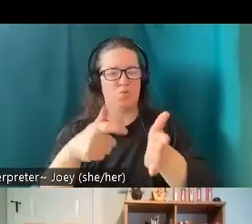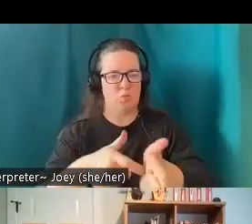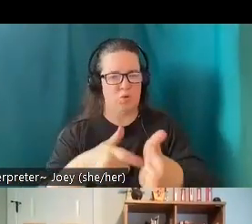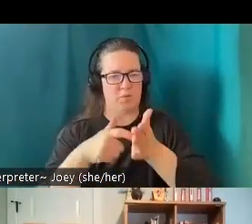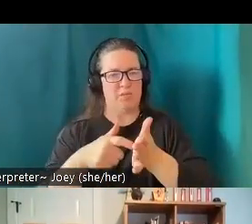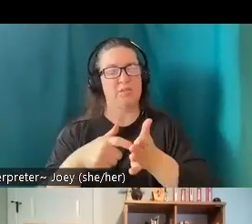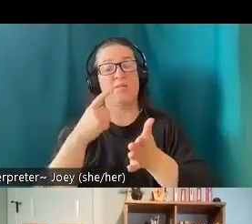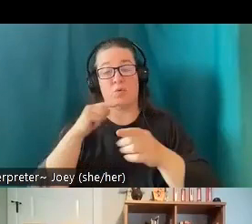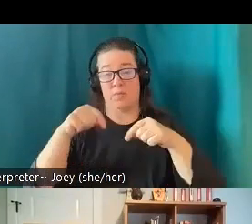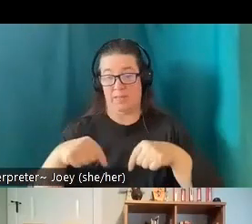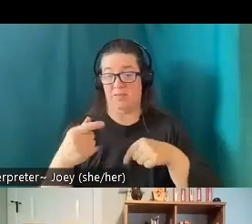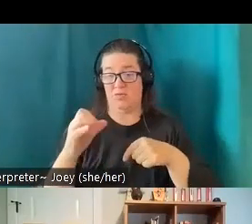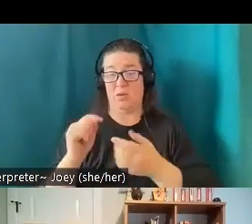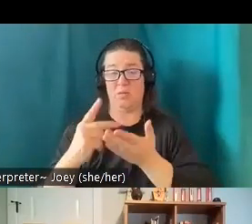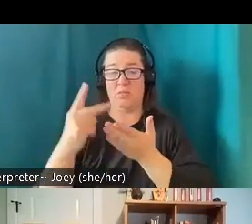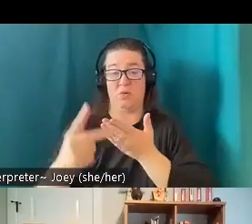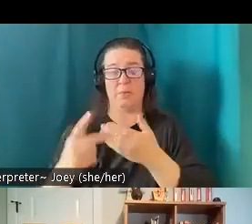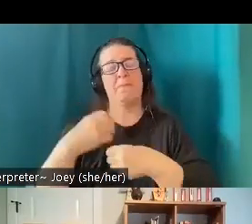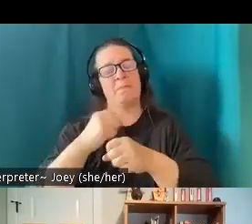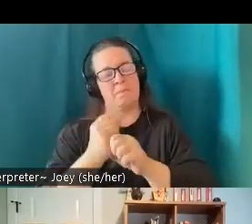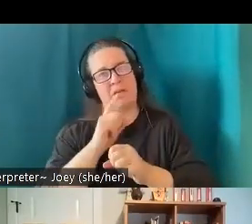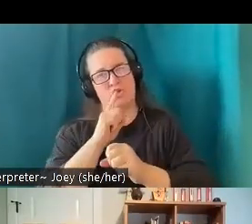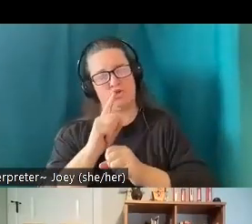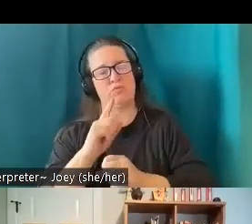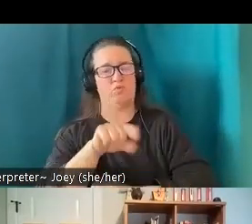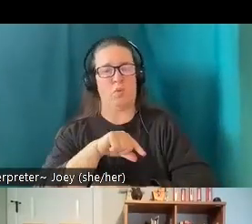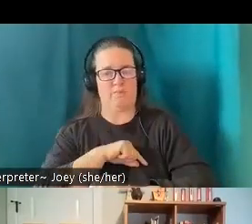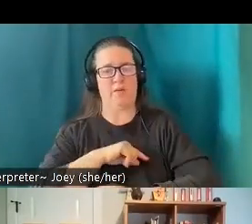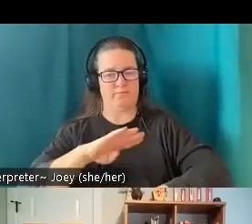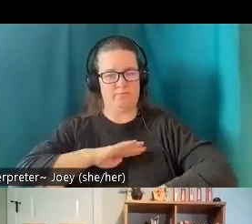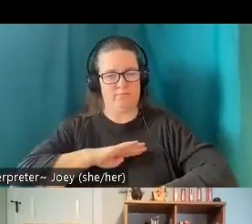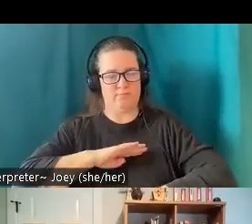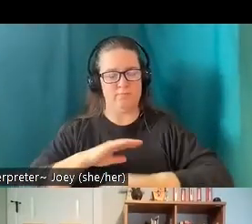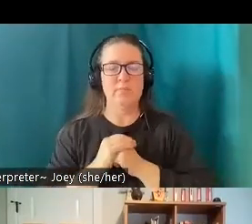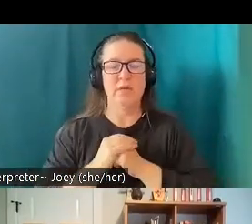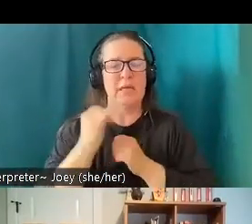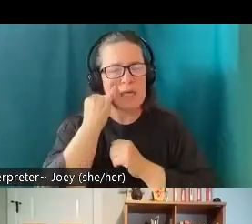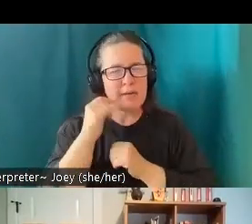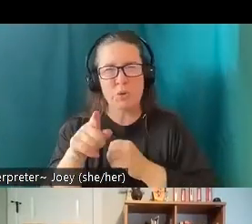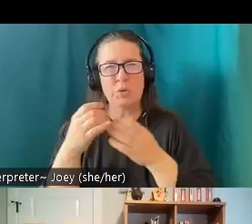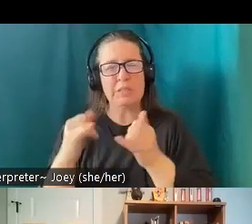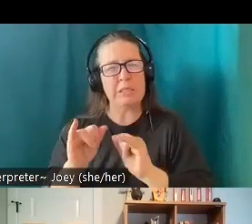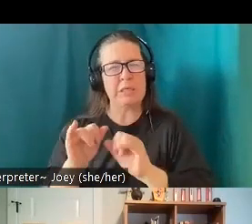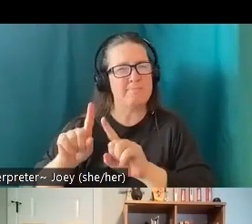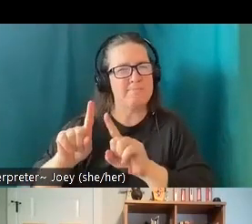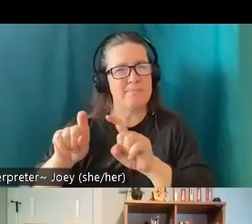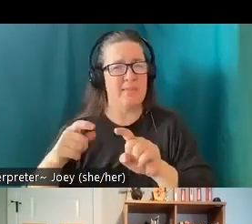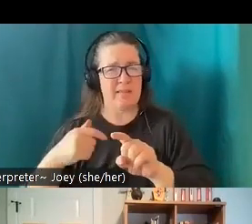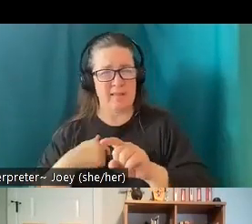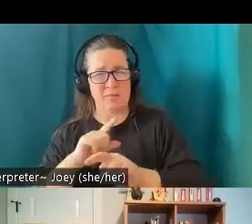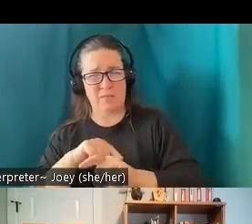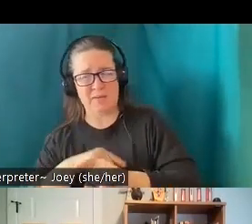you're eligible here. If you still have questions about whether or not your group is eligible, there are a number of ways you can get more